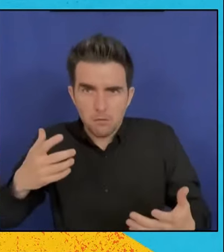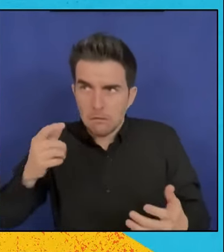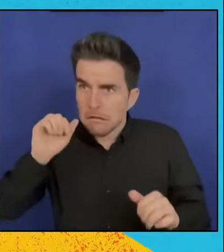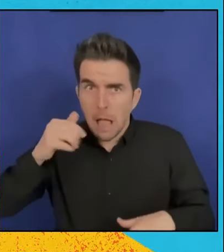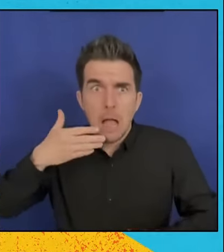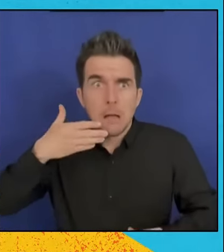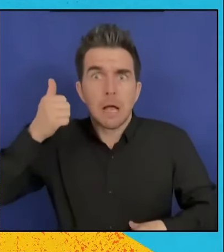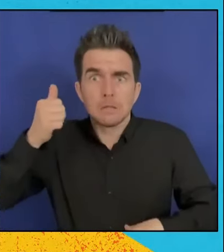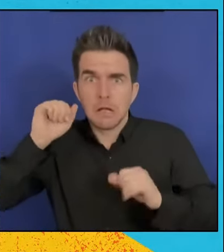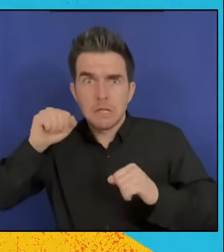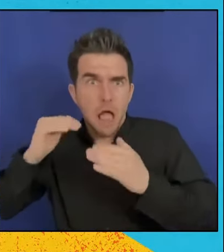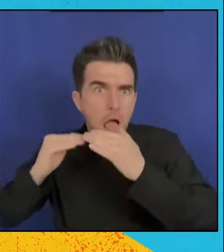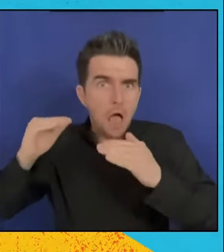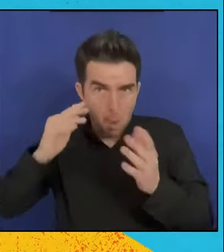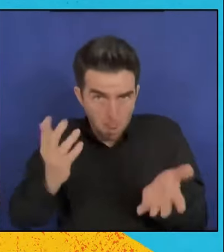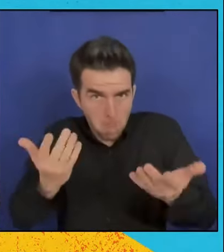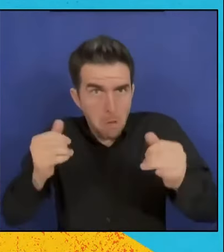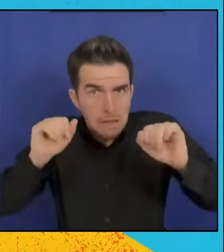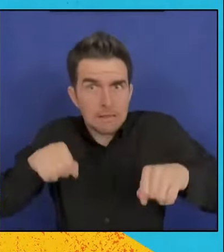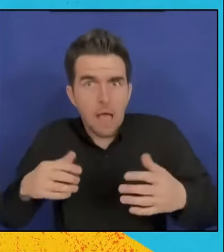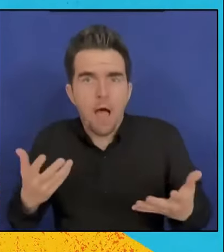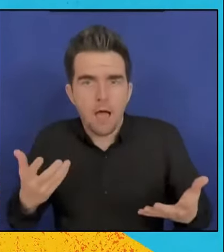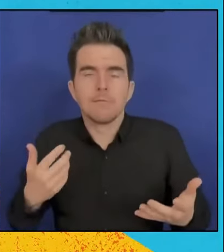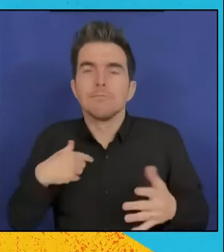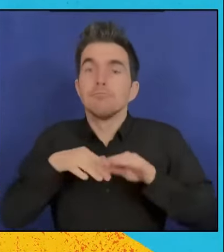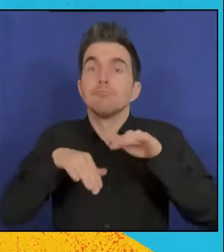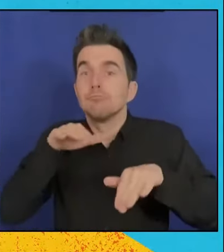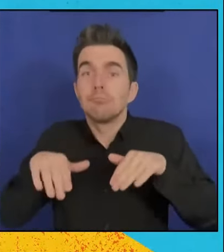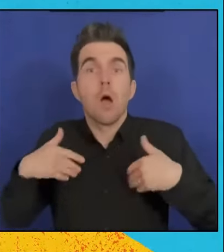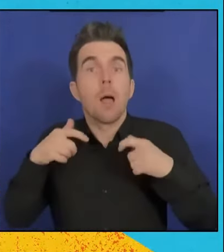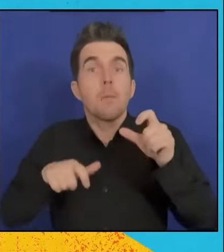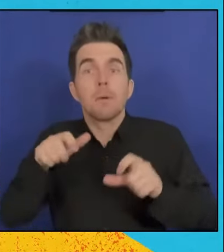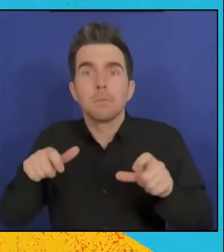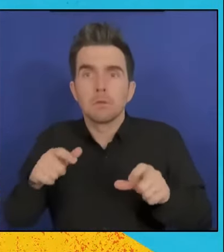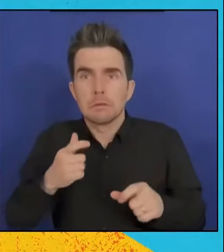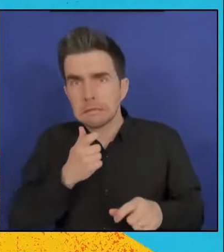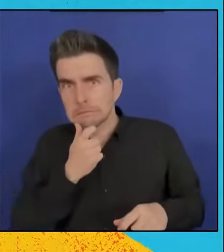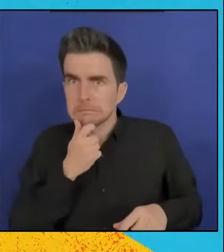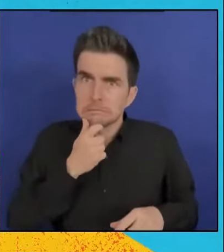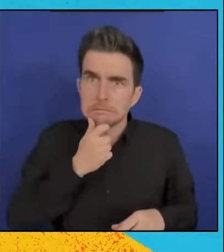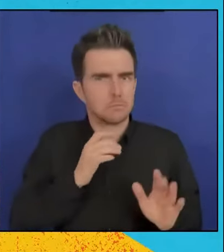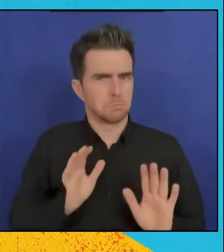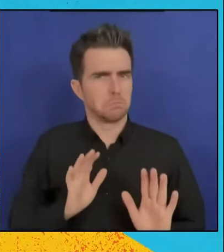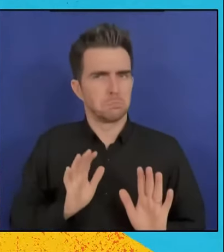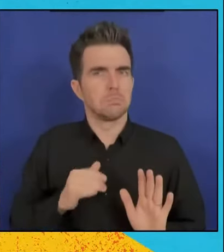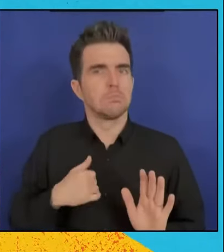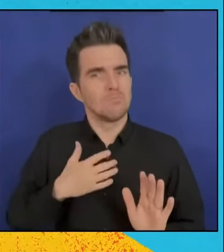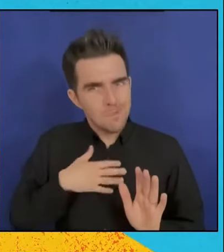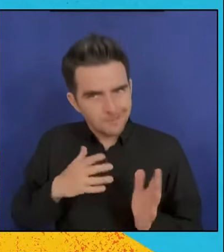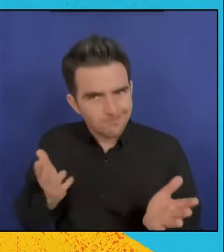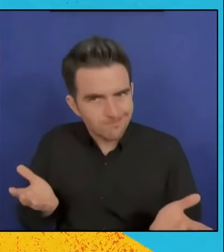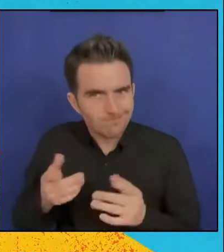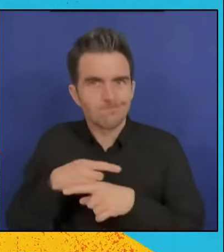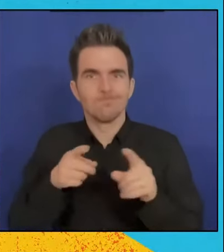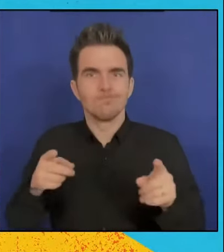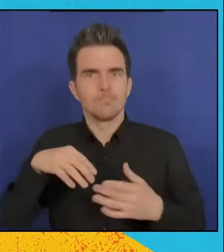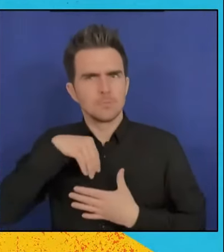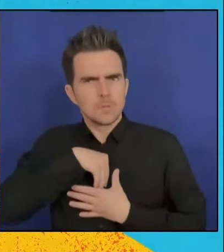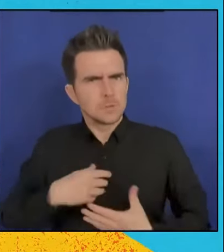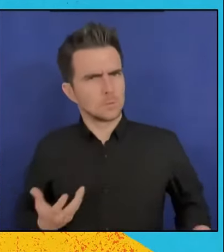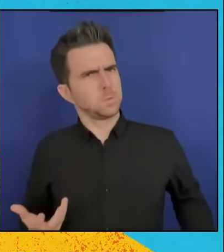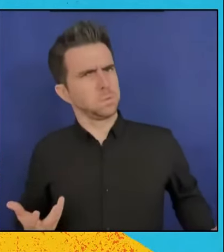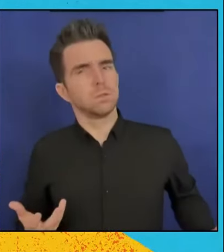Michelle Obama. So I put it to you, the brilliant youth of this generation, that this is your time. That this is